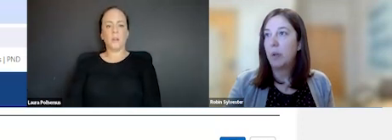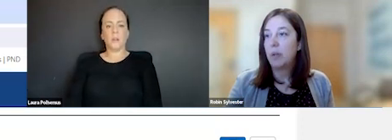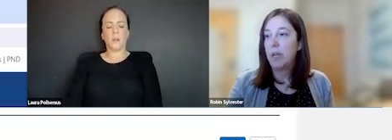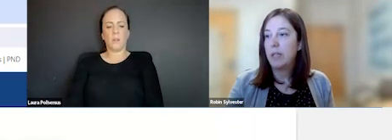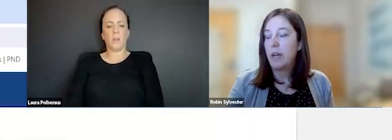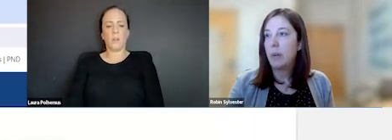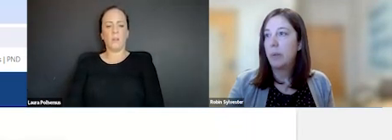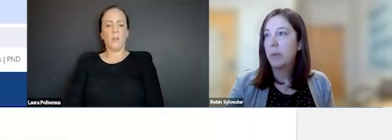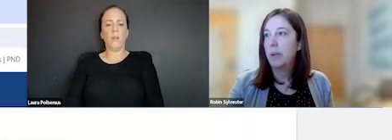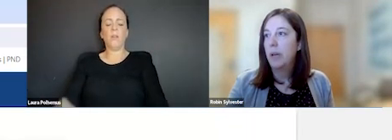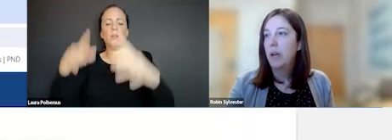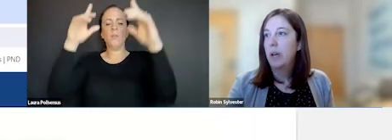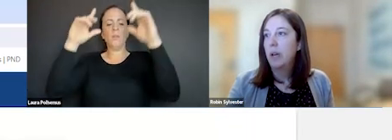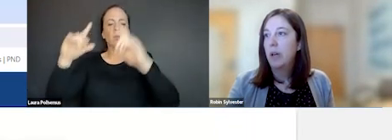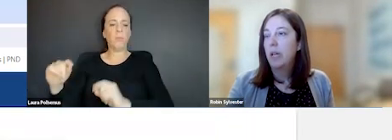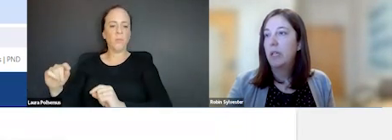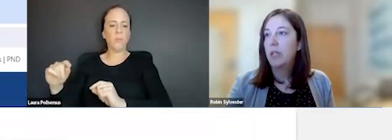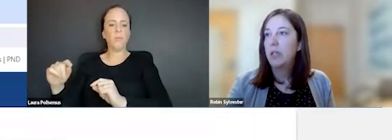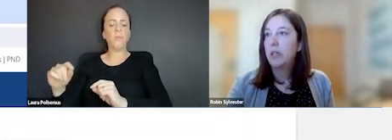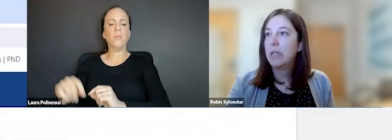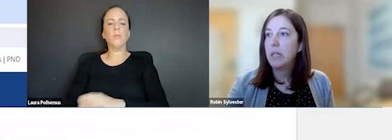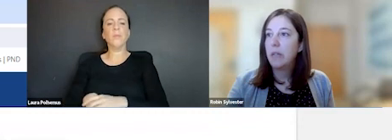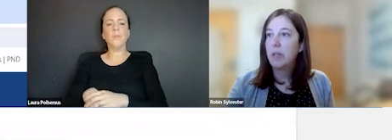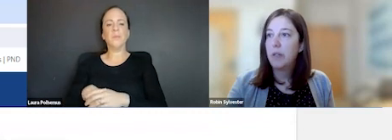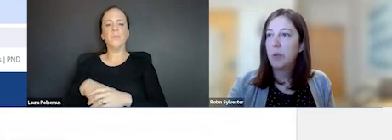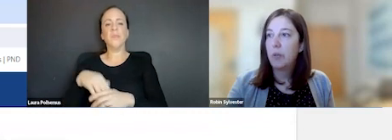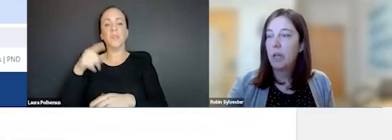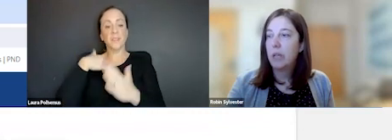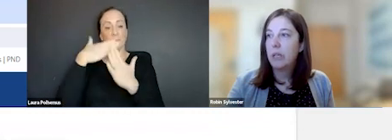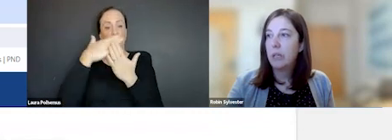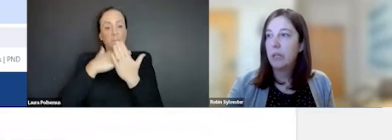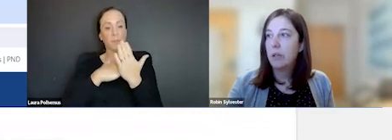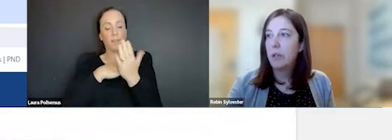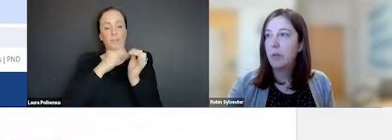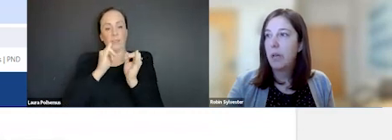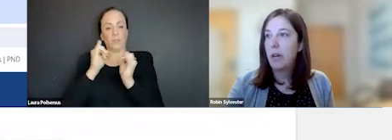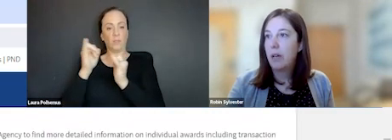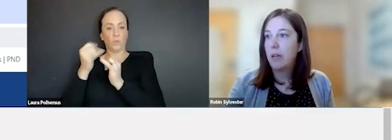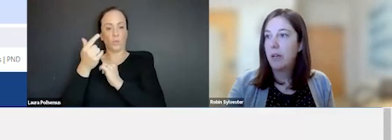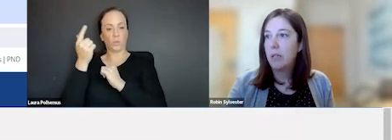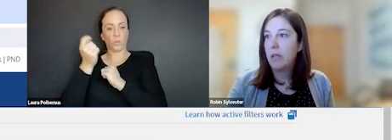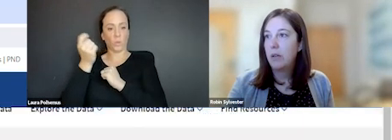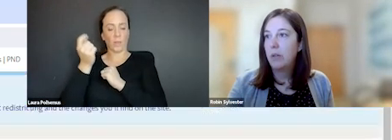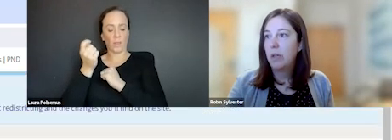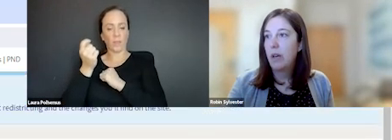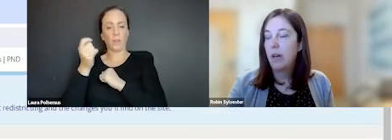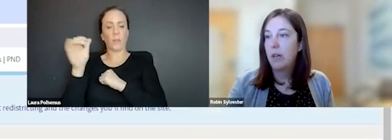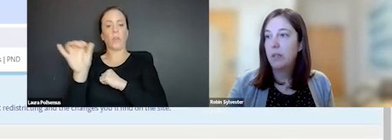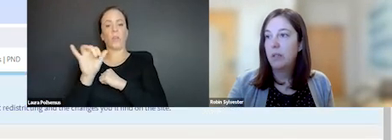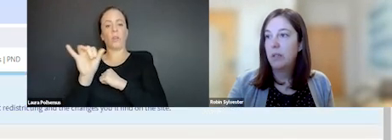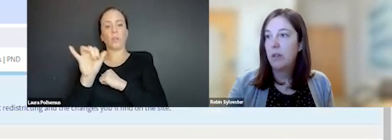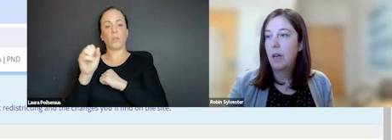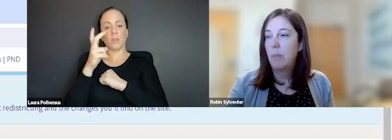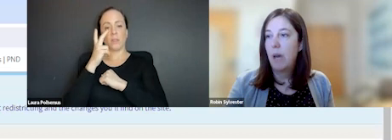I'm going to close that tab. In addition to the listing of individual grants, you can take a look